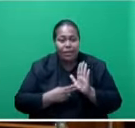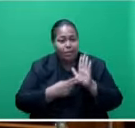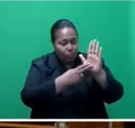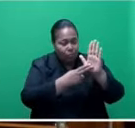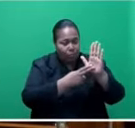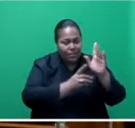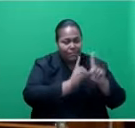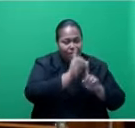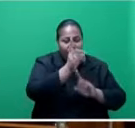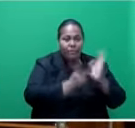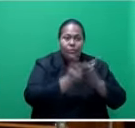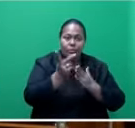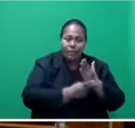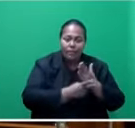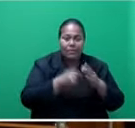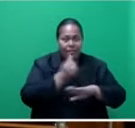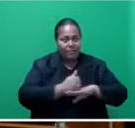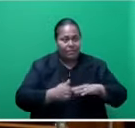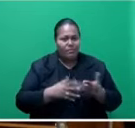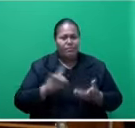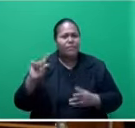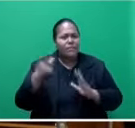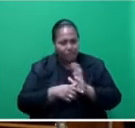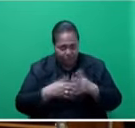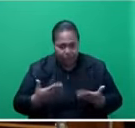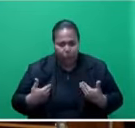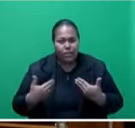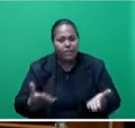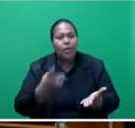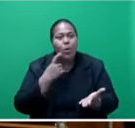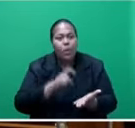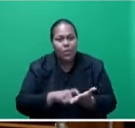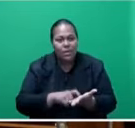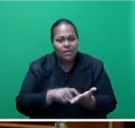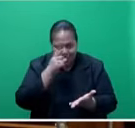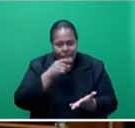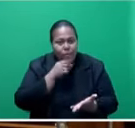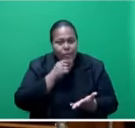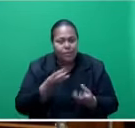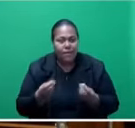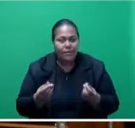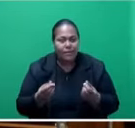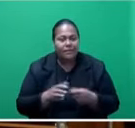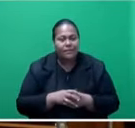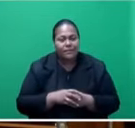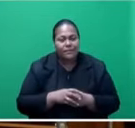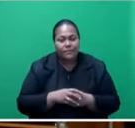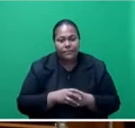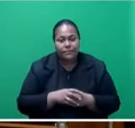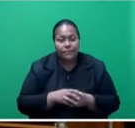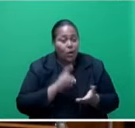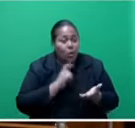the Fijian government for the first time offered loan packages to MSMEs. These loans are at very